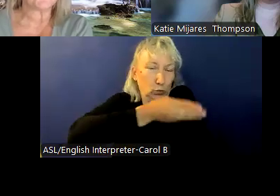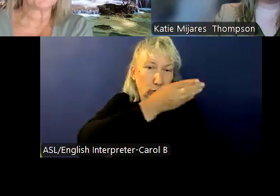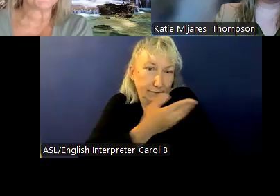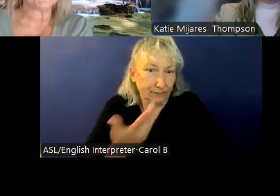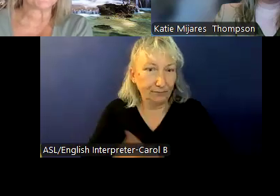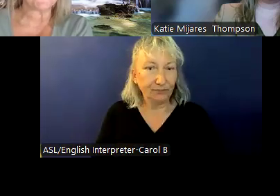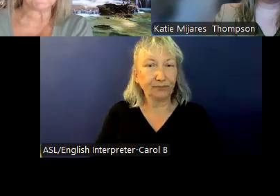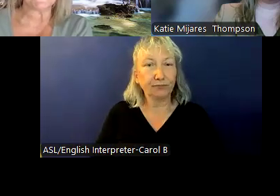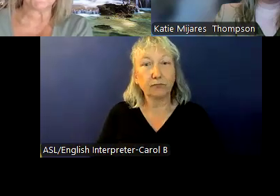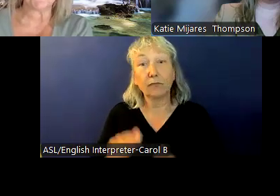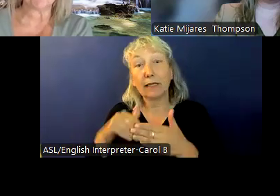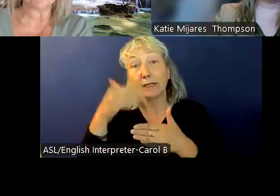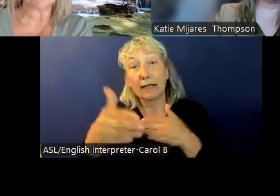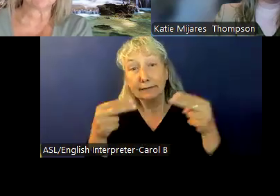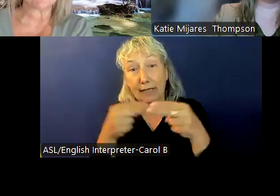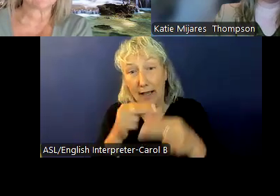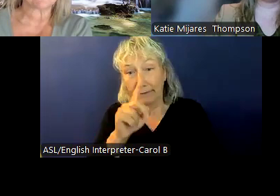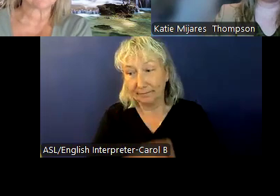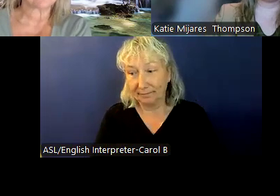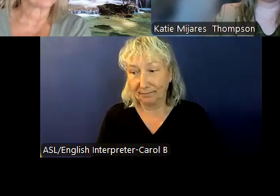And could you go to the next slide, please?